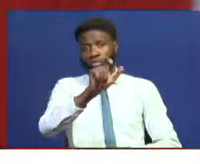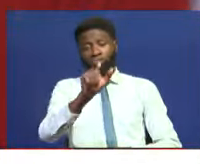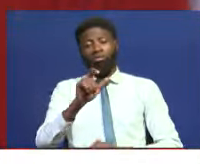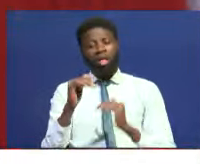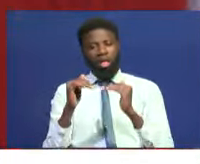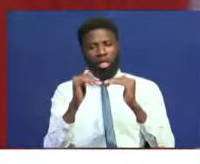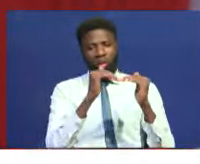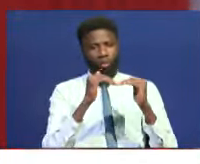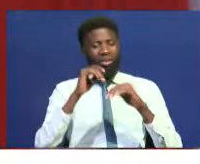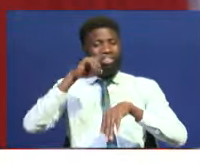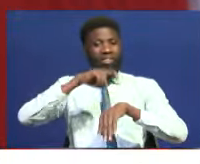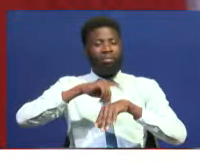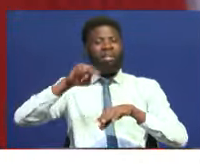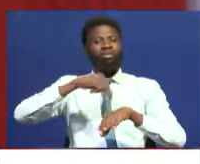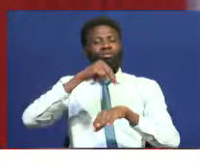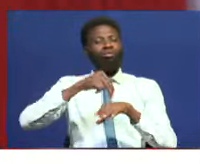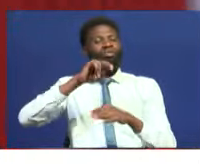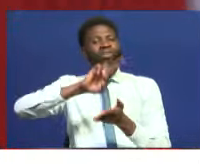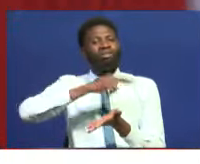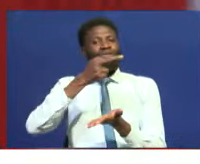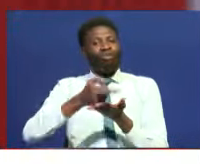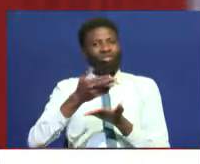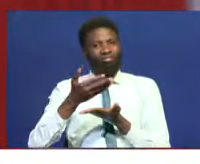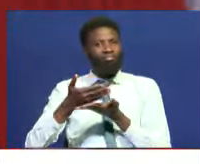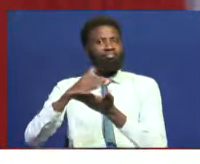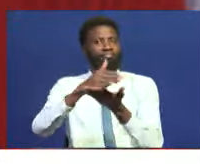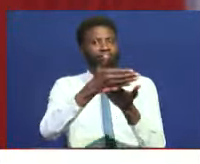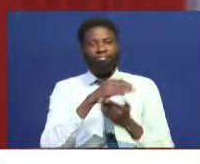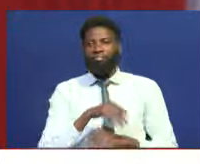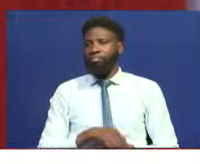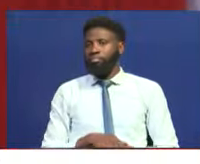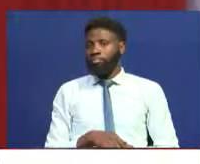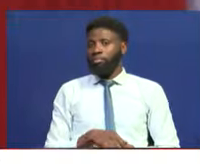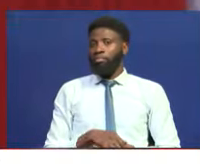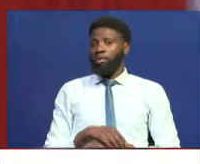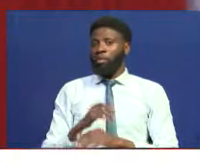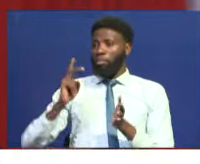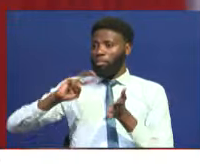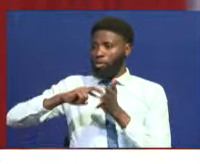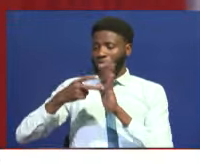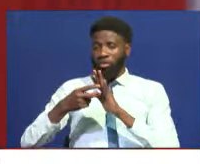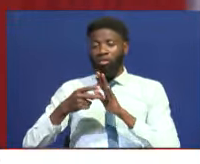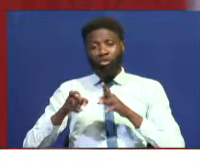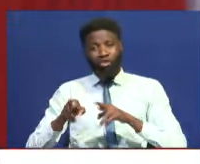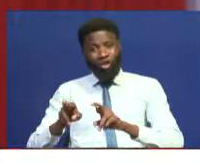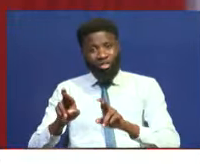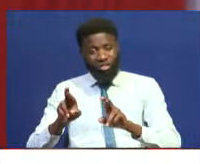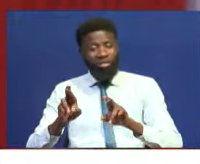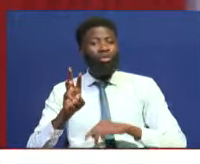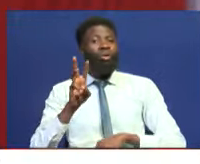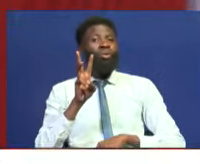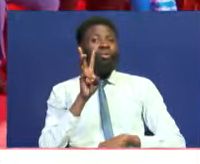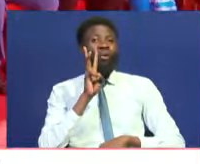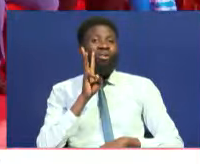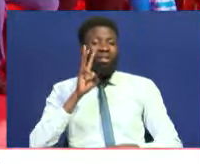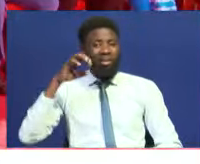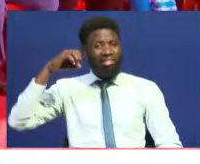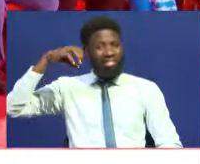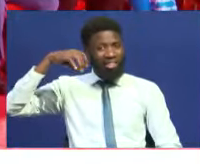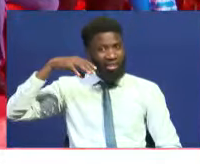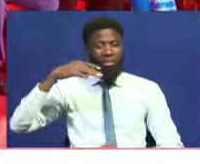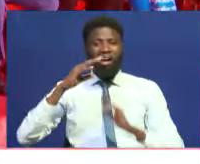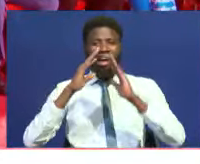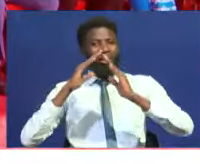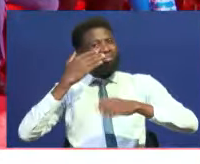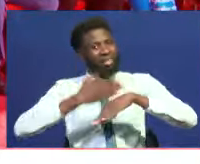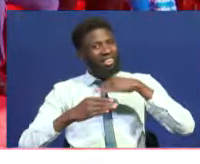barabara, tuko na kazi ya maji, tuko na kazi ya stima, tuko na program ya housing. Calls for